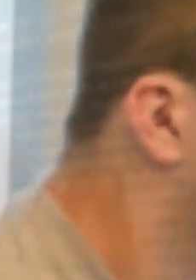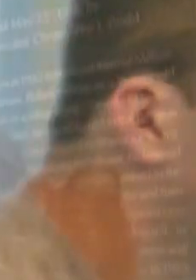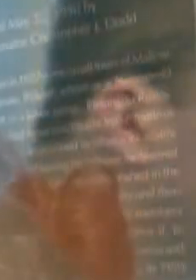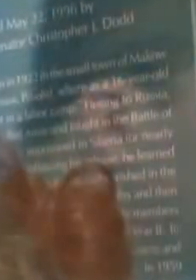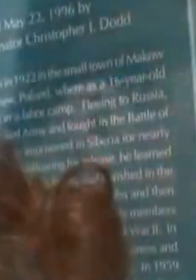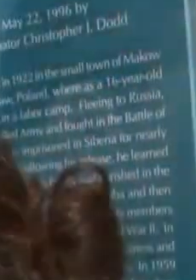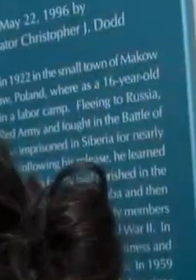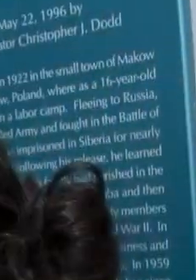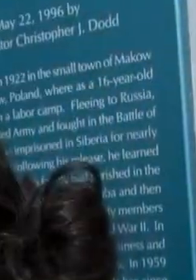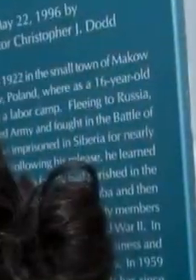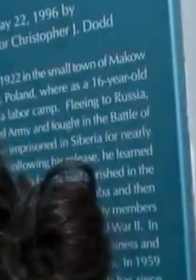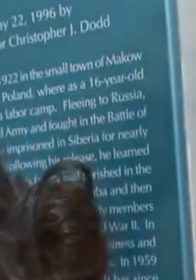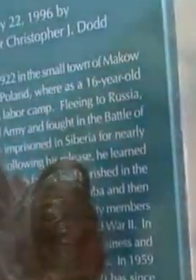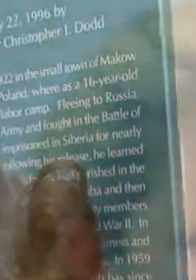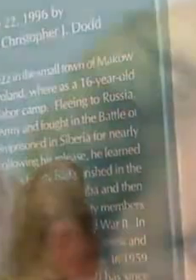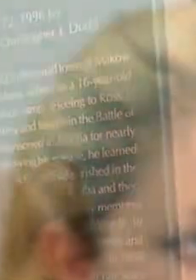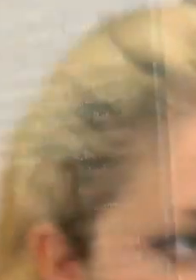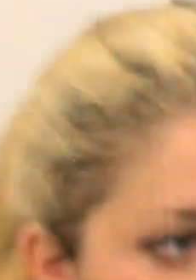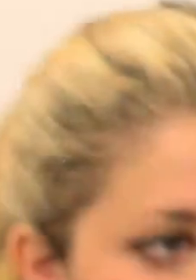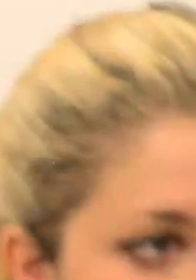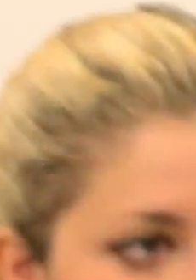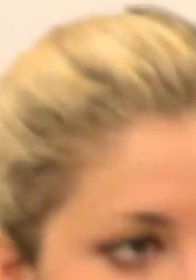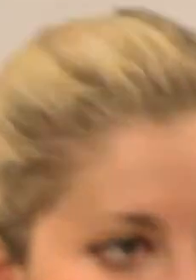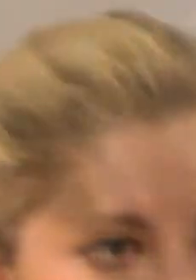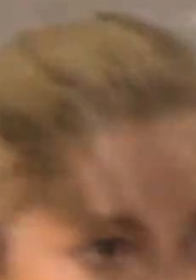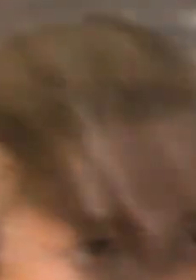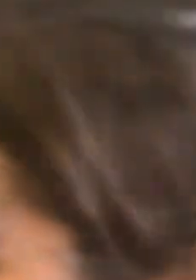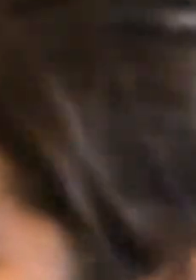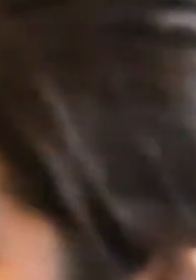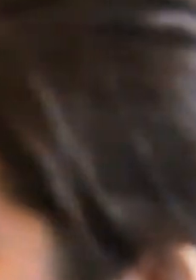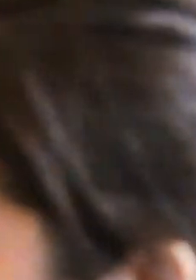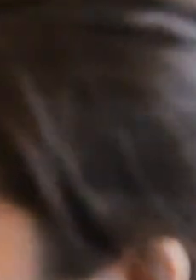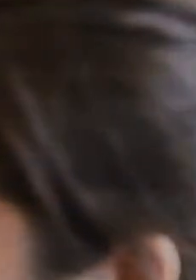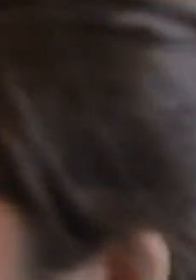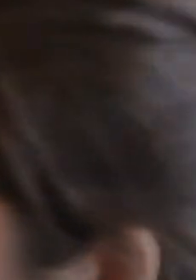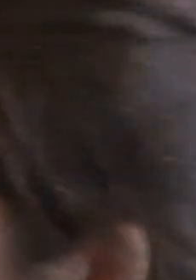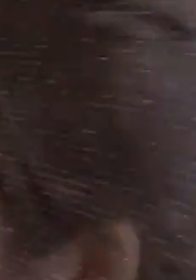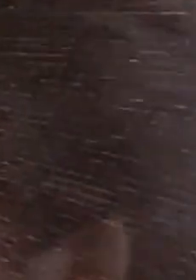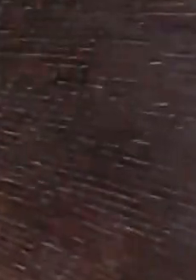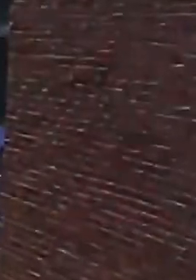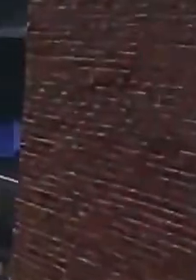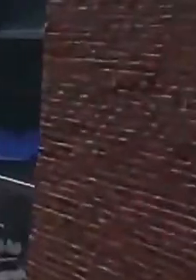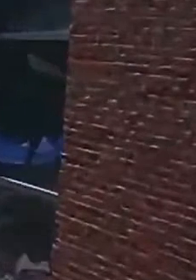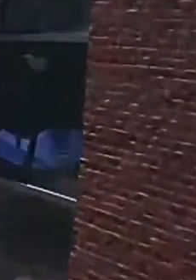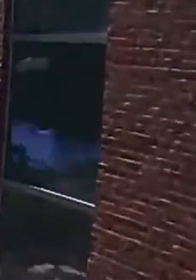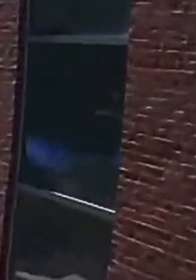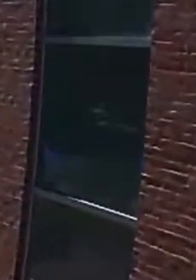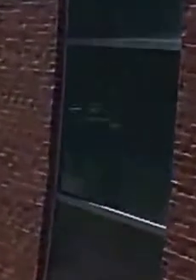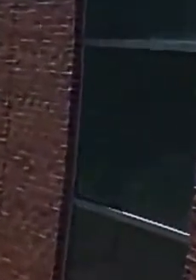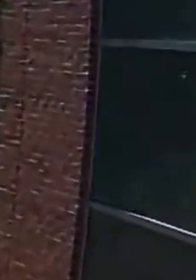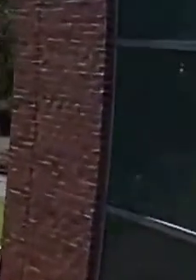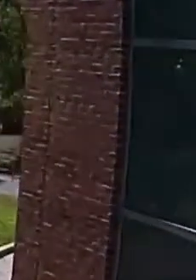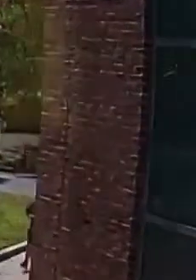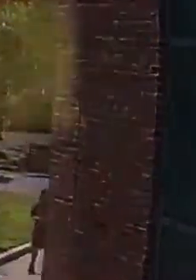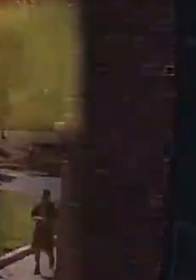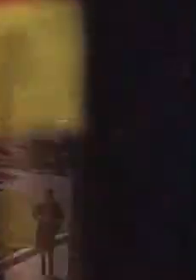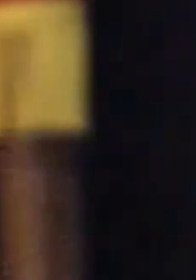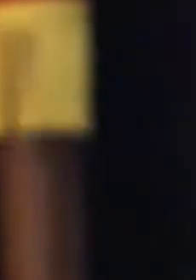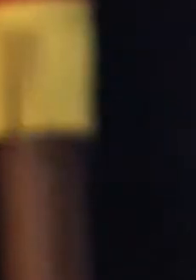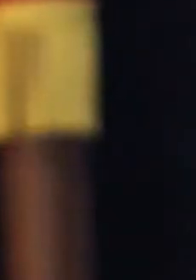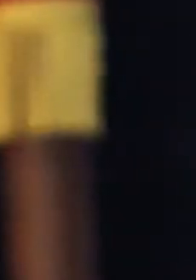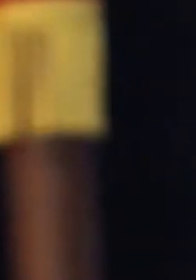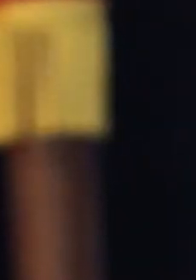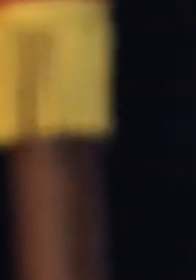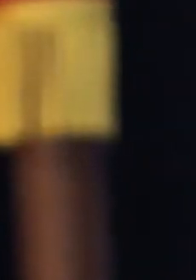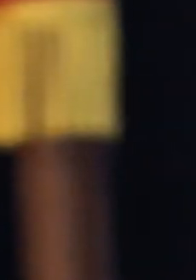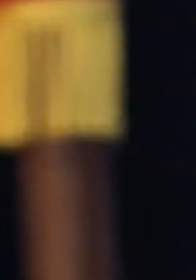quickly became one of the most popular interdisciplinary academic programs, drawing students from across the campus. In